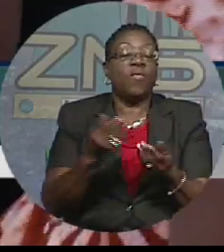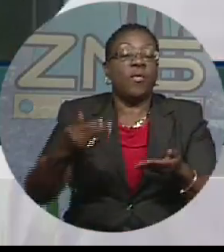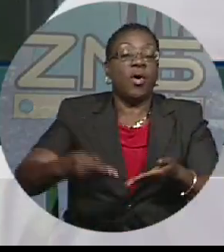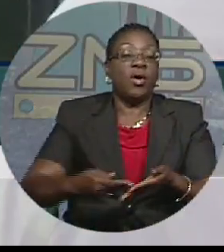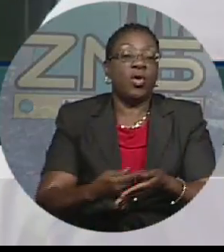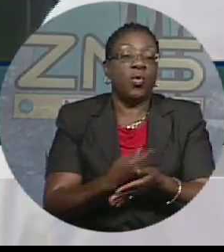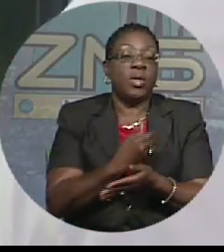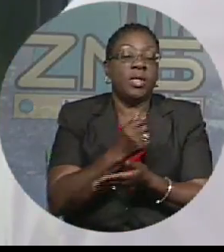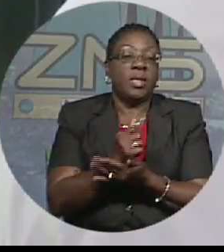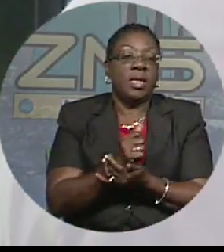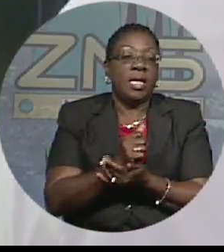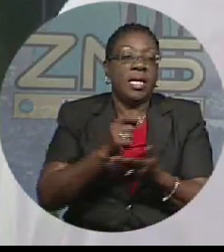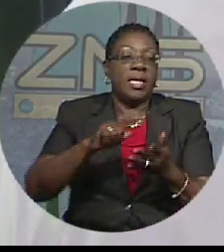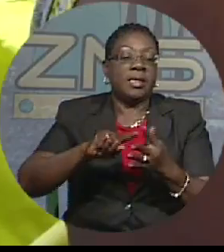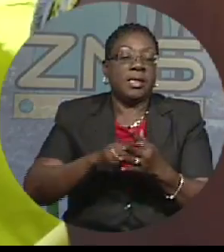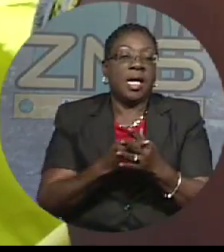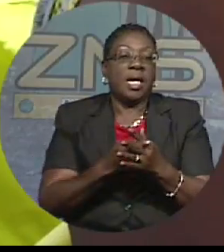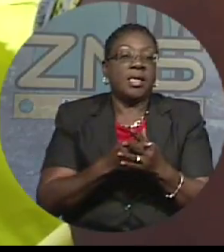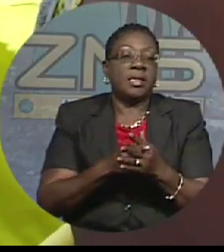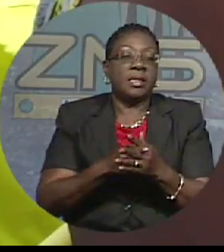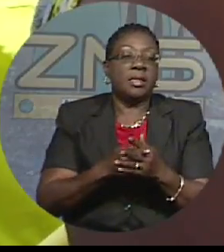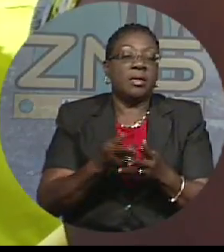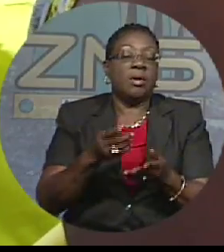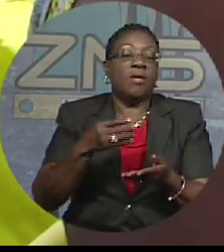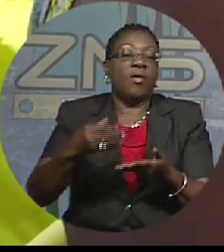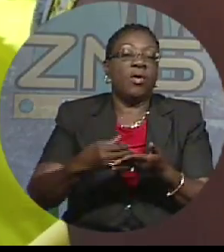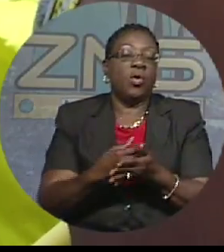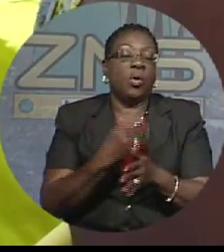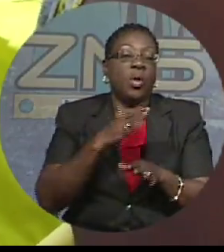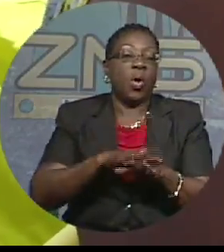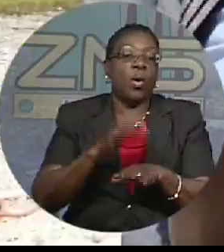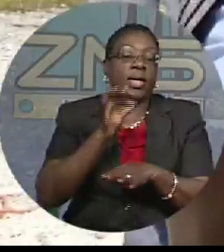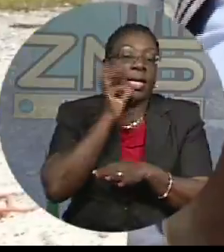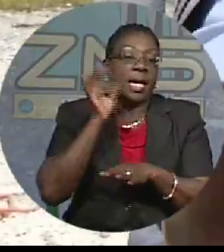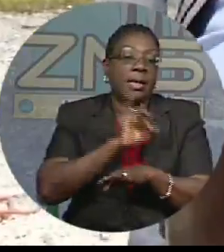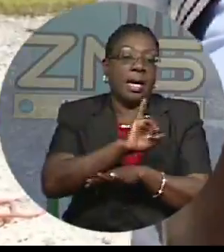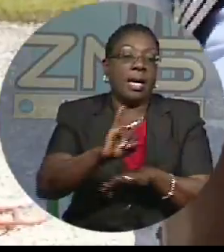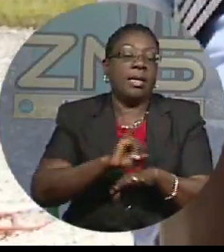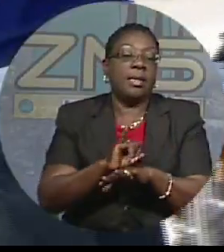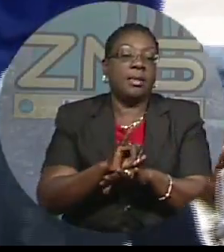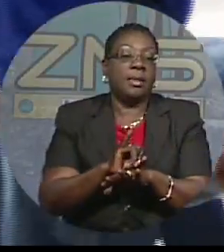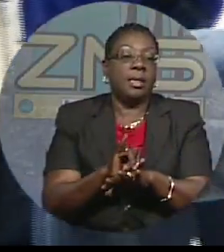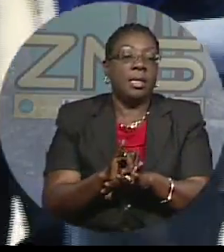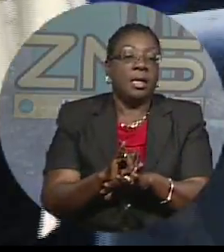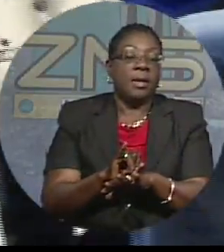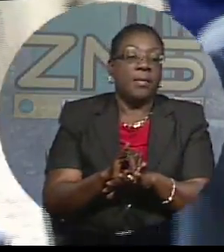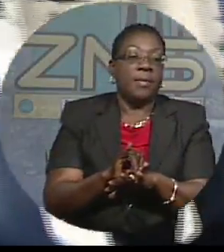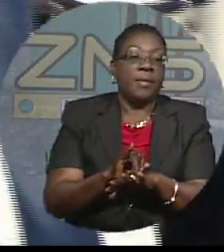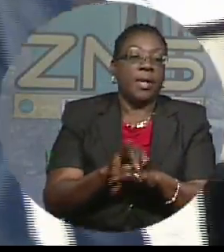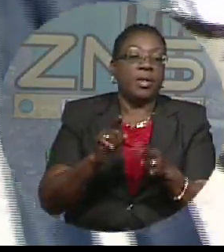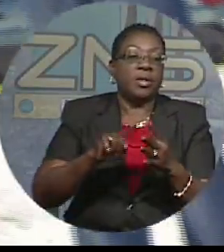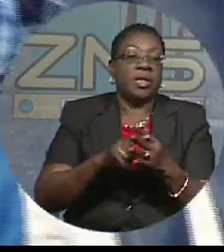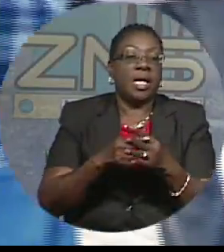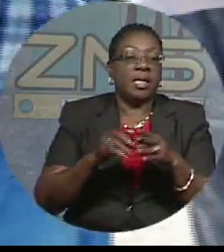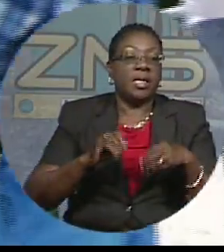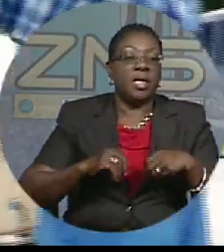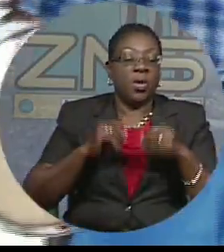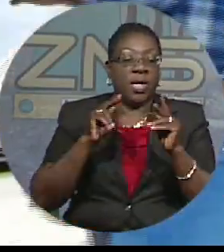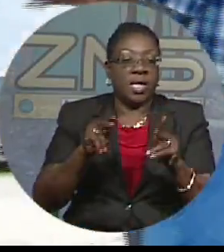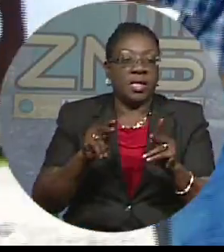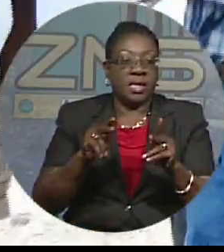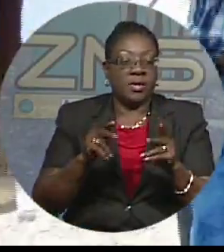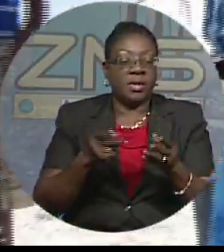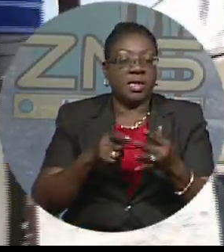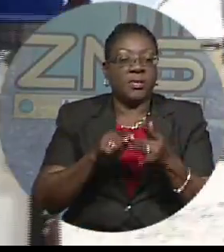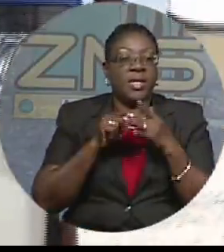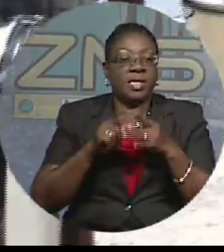Center. It marks the official launch of Urban Renewal 2.0 on Cat Island. And to mark the occasion, there was a special performance by